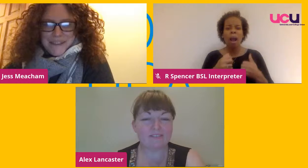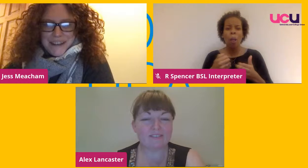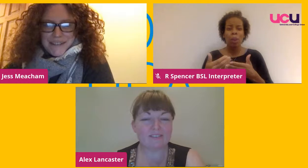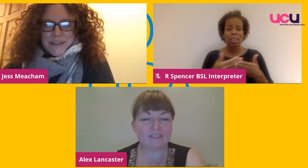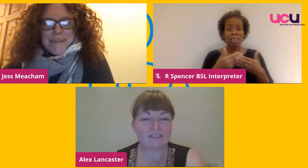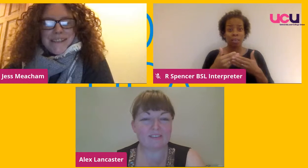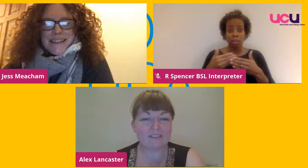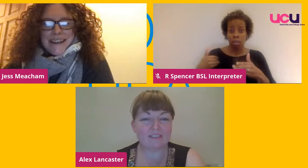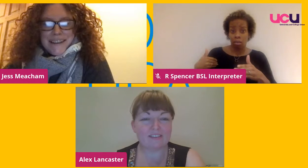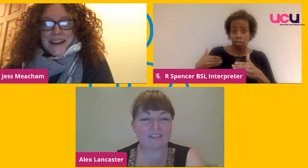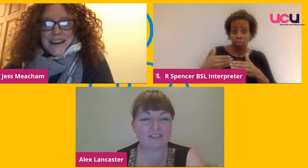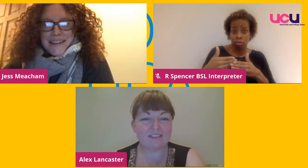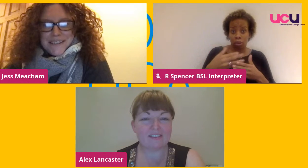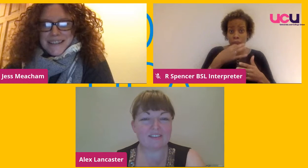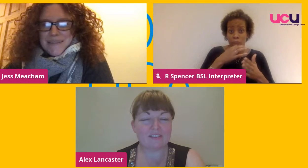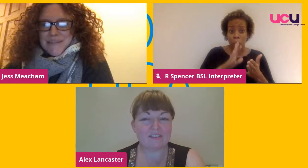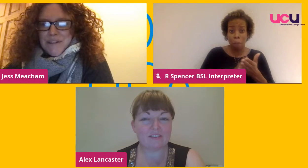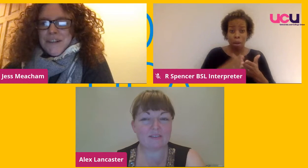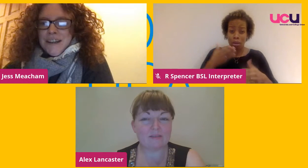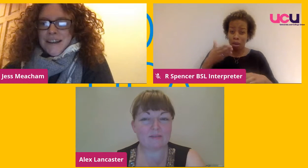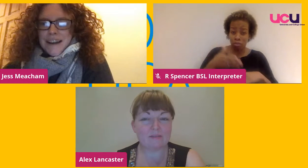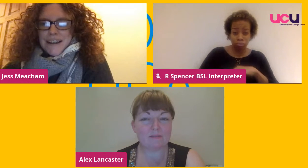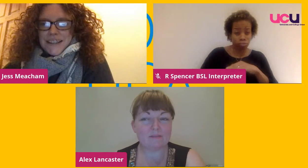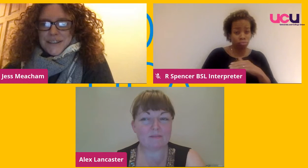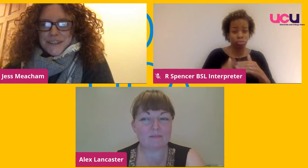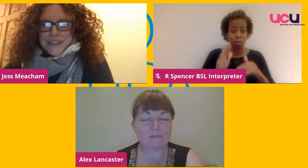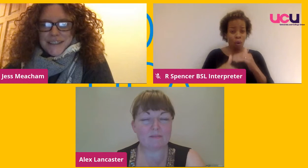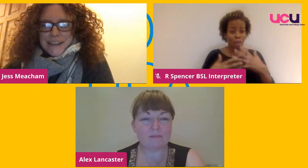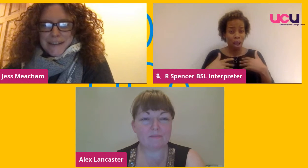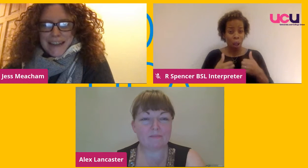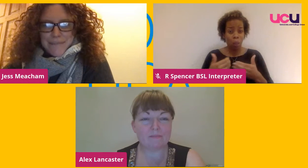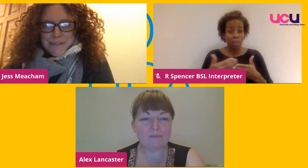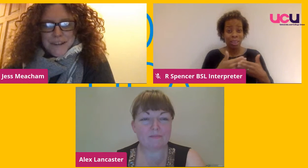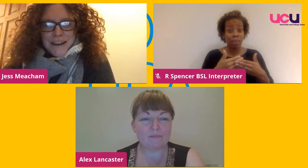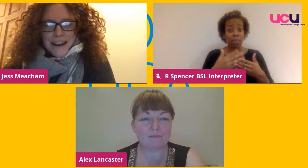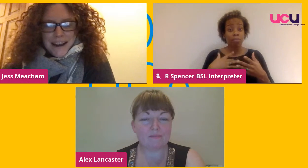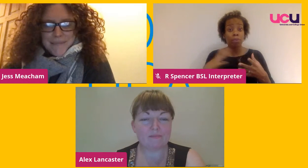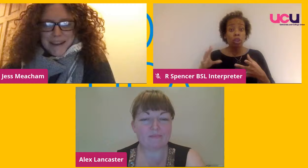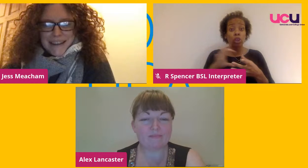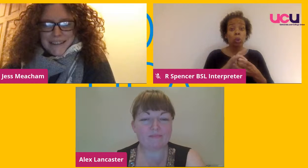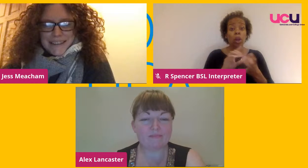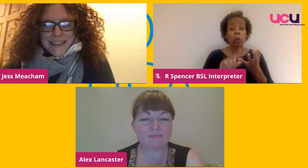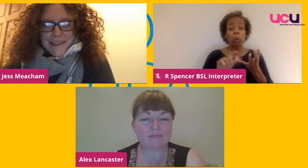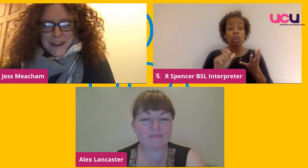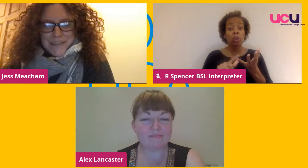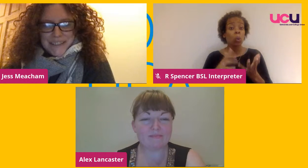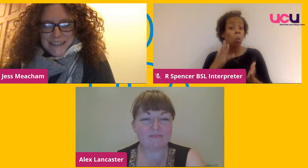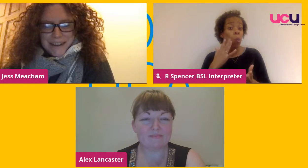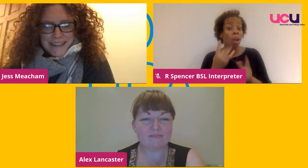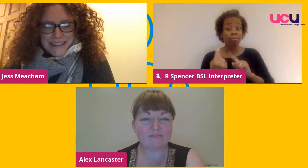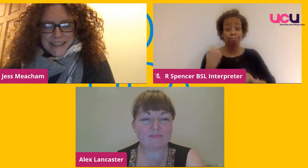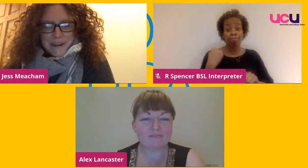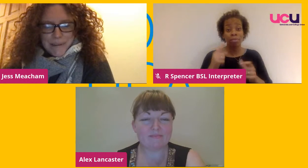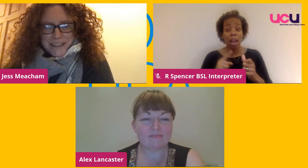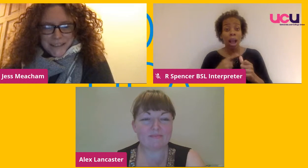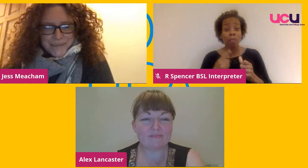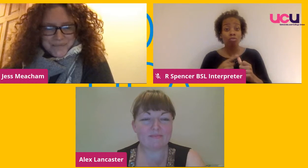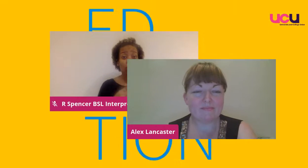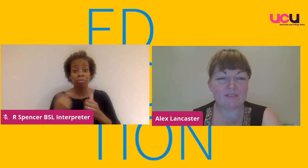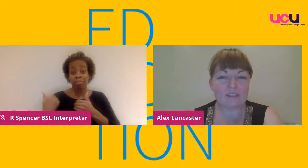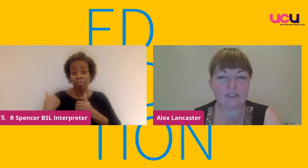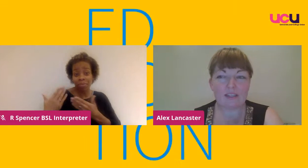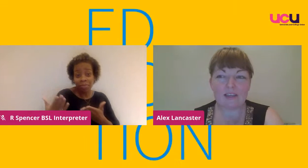busy over the last few months in her health and safety role. She joined UCU in April. And yeah, over to you, Alex. Thank you very